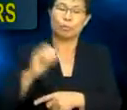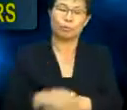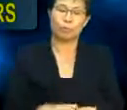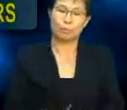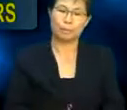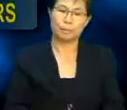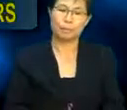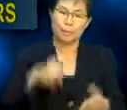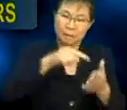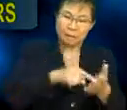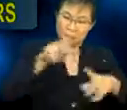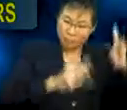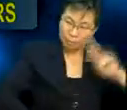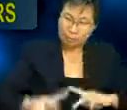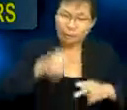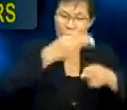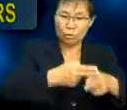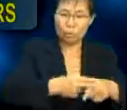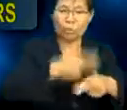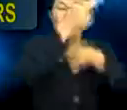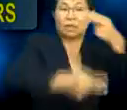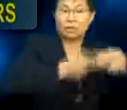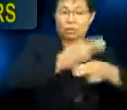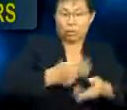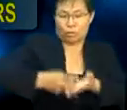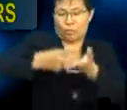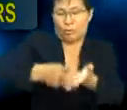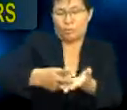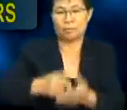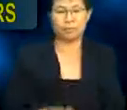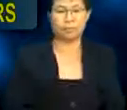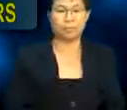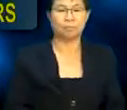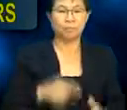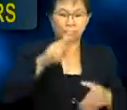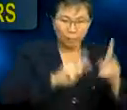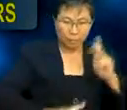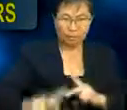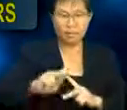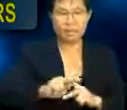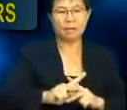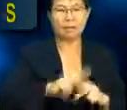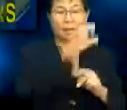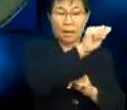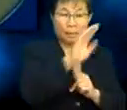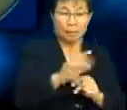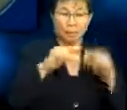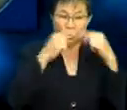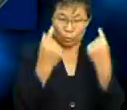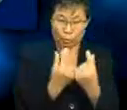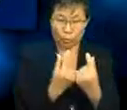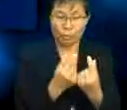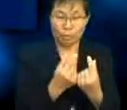and AB groups. These people are known as universal donors. People with